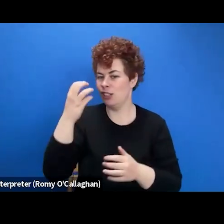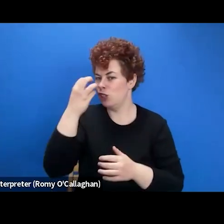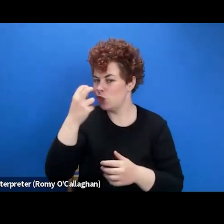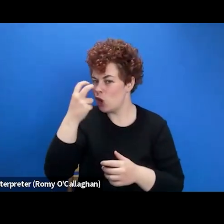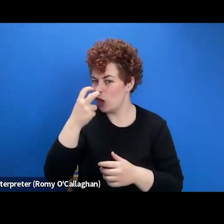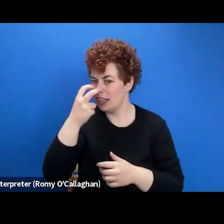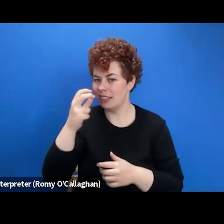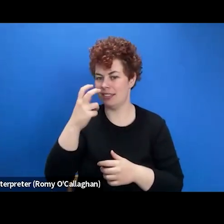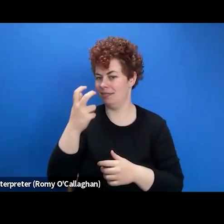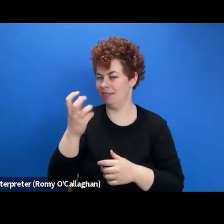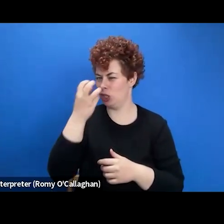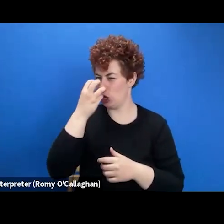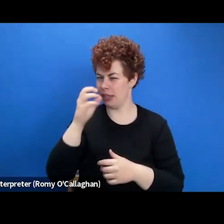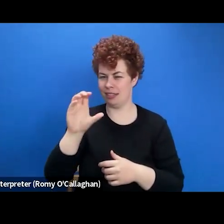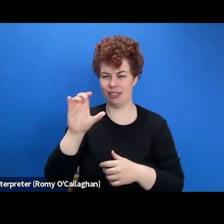involved the